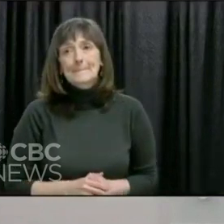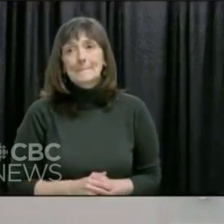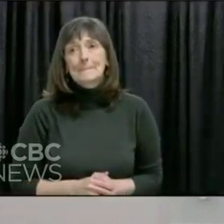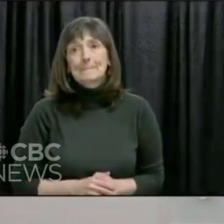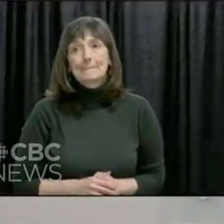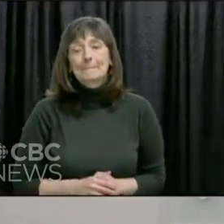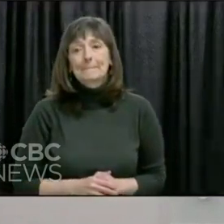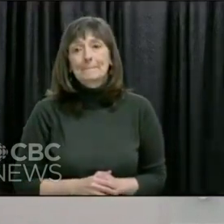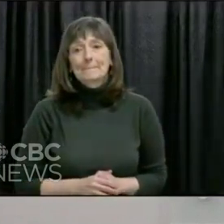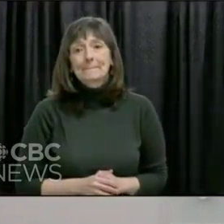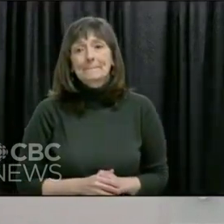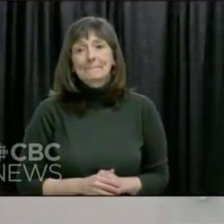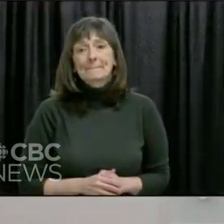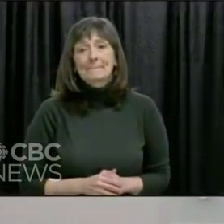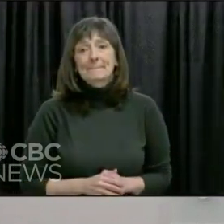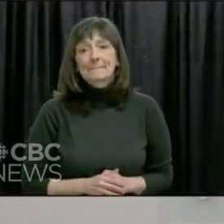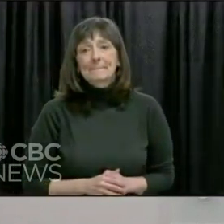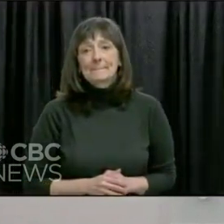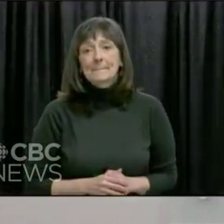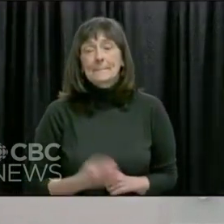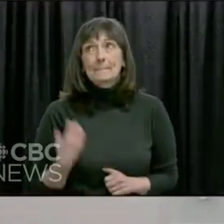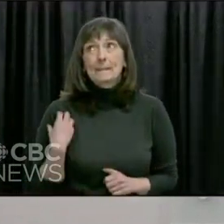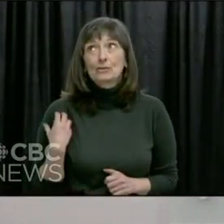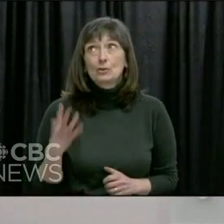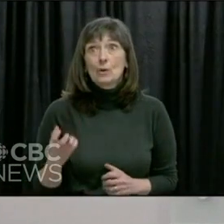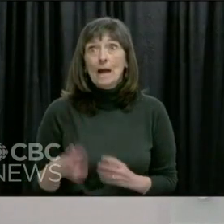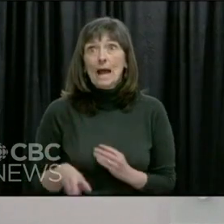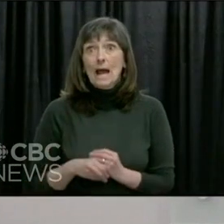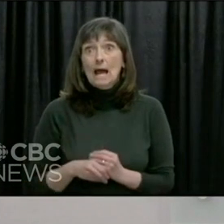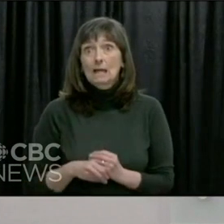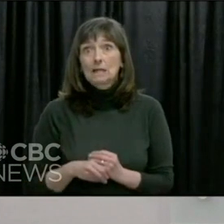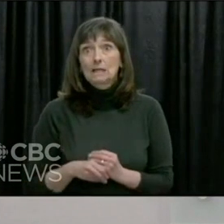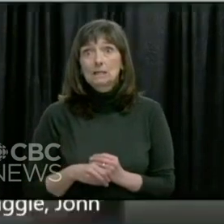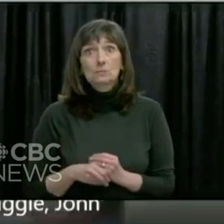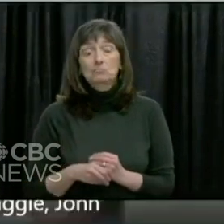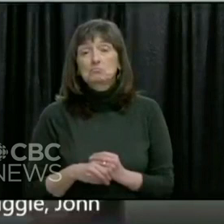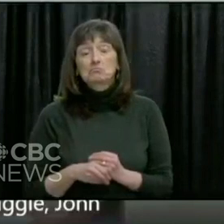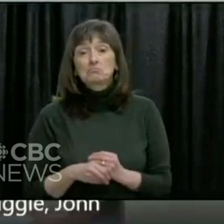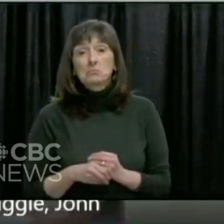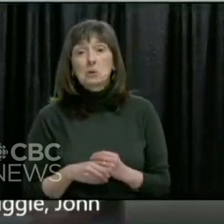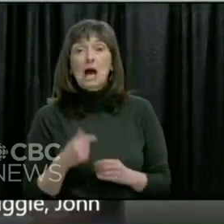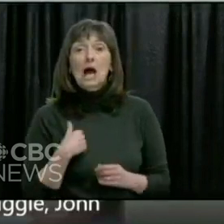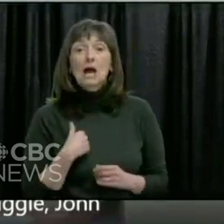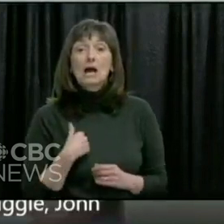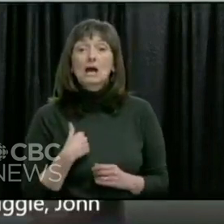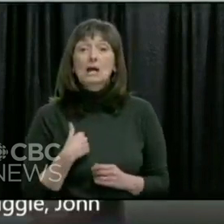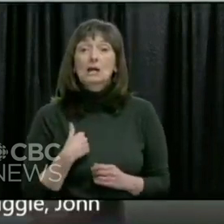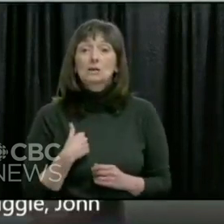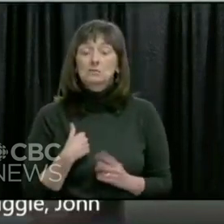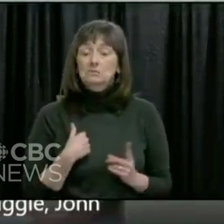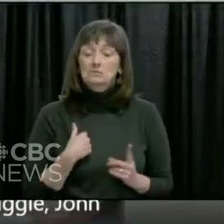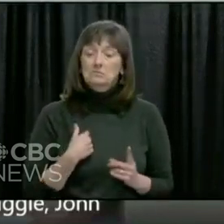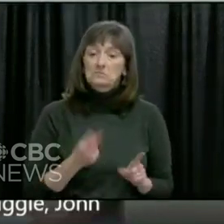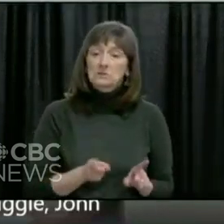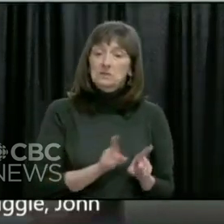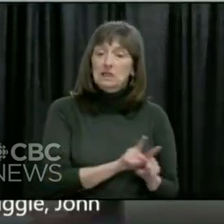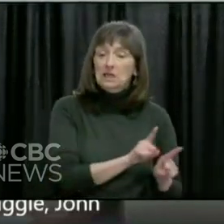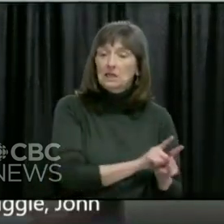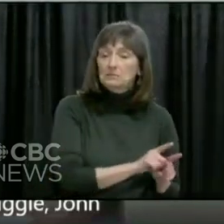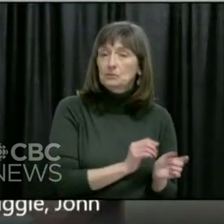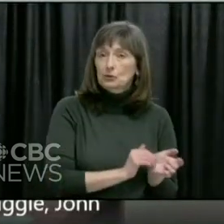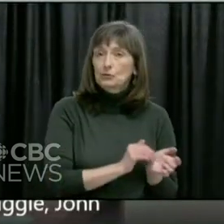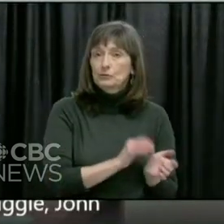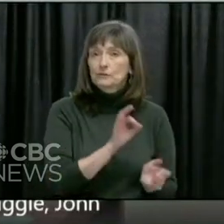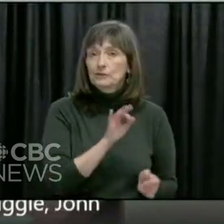Mr. Haggie, it sounds like you wanted to jump in there. I was just going to go along the lines that Dr. Fitzgerald had. I mean,